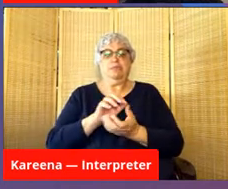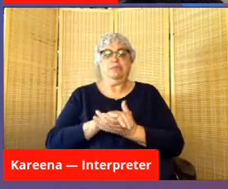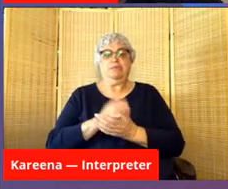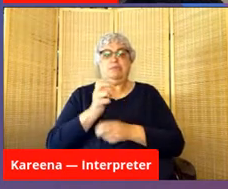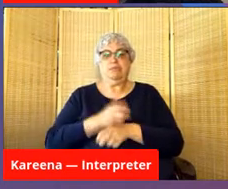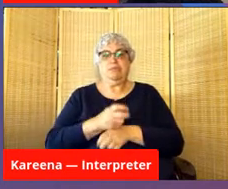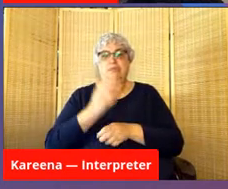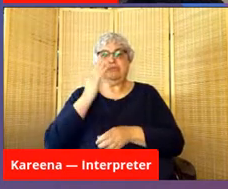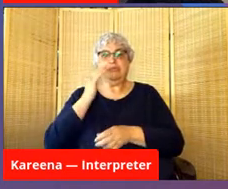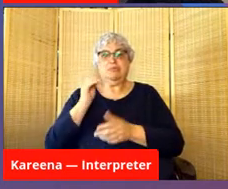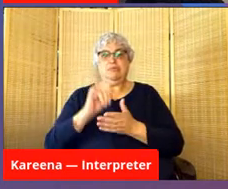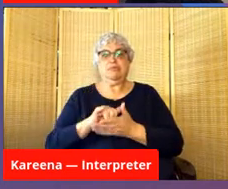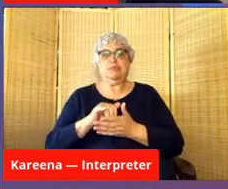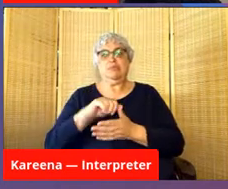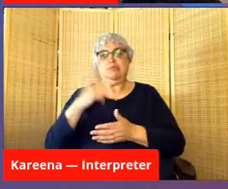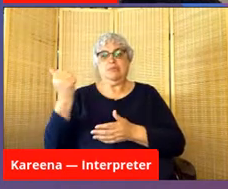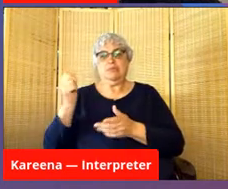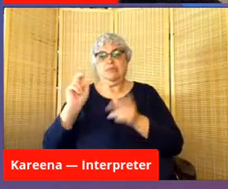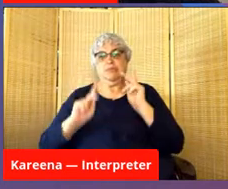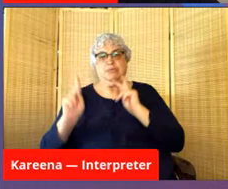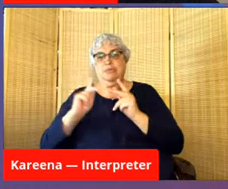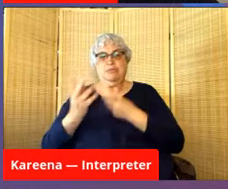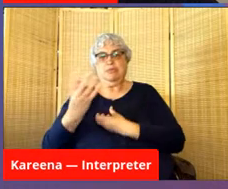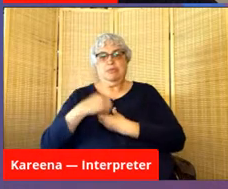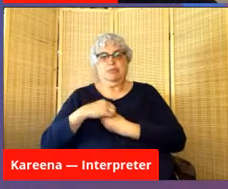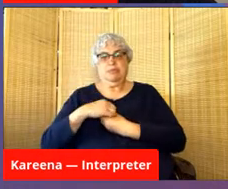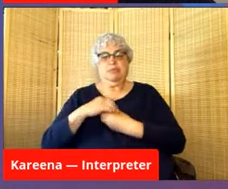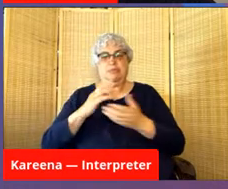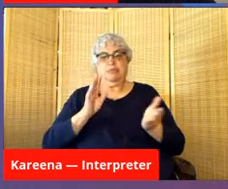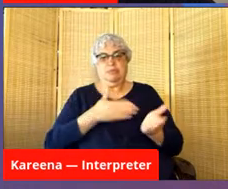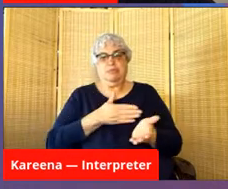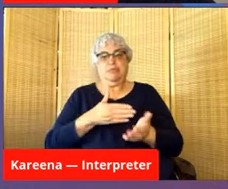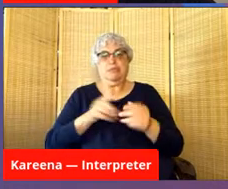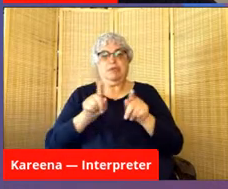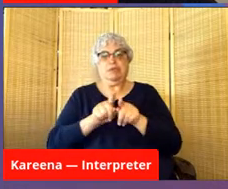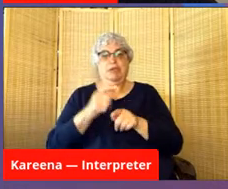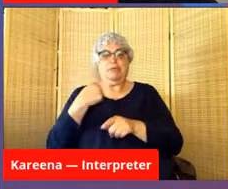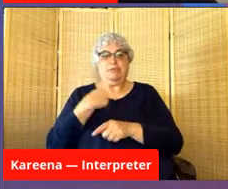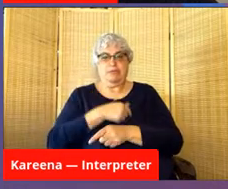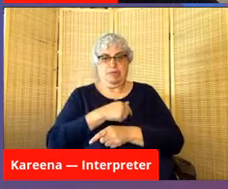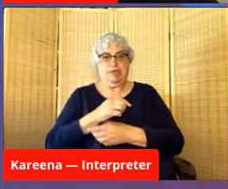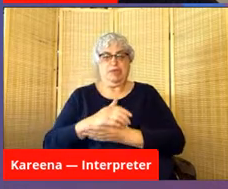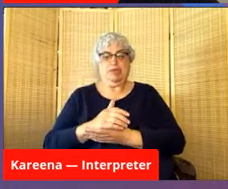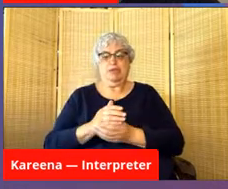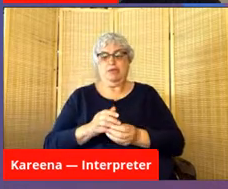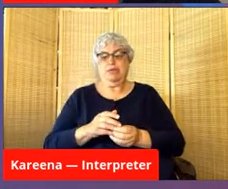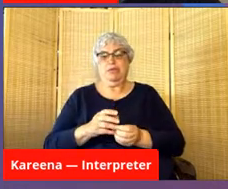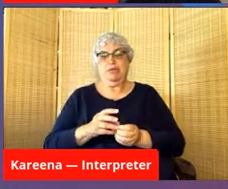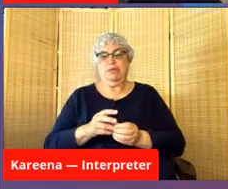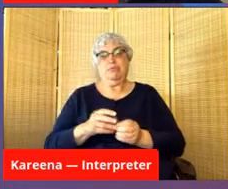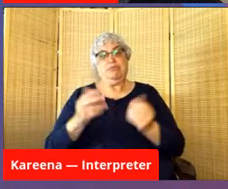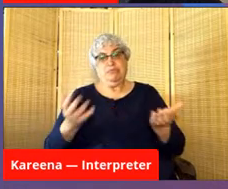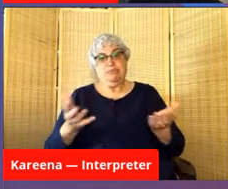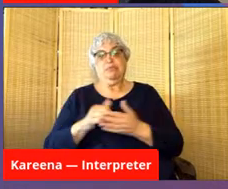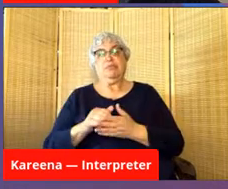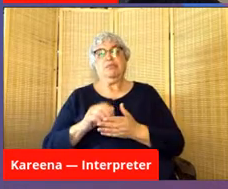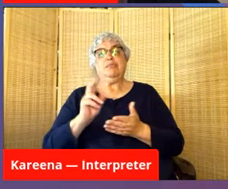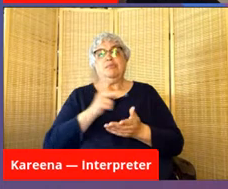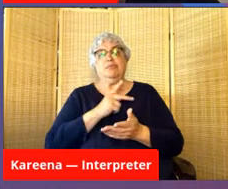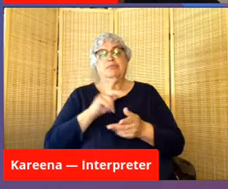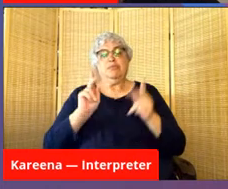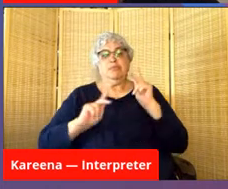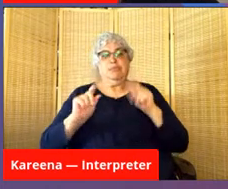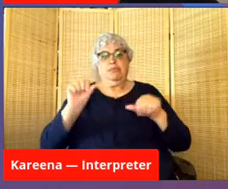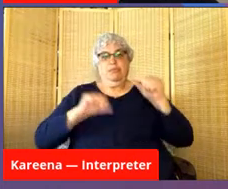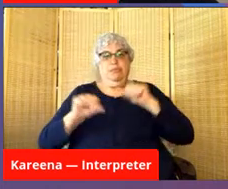if those other cultures internalize melodies in the same way that we do. Nevertheless, some scientists have